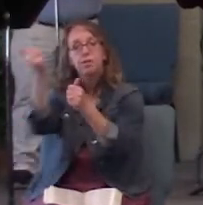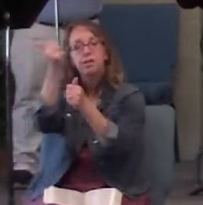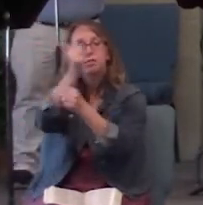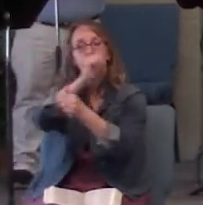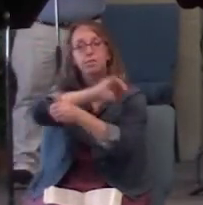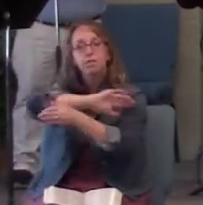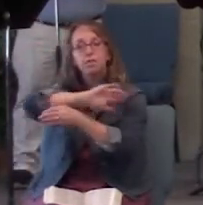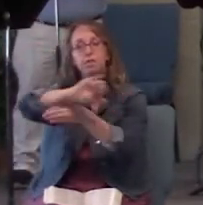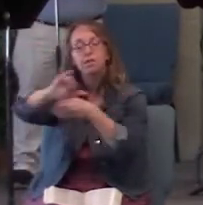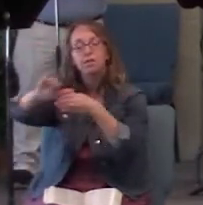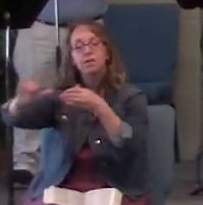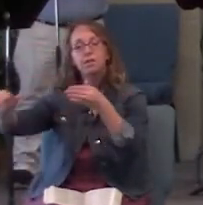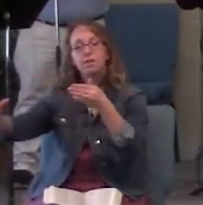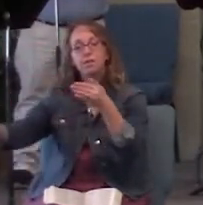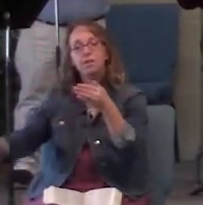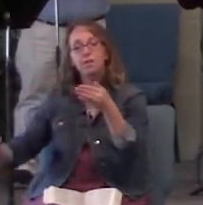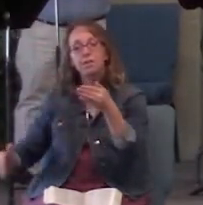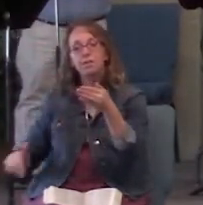above